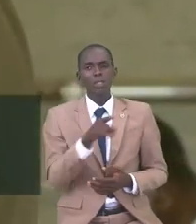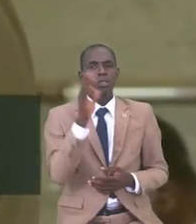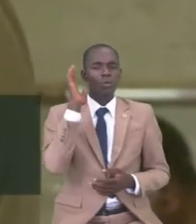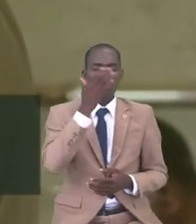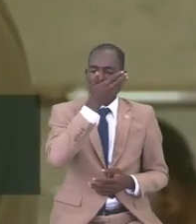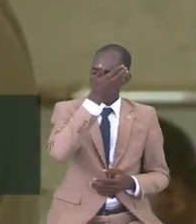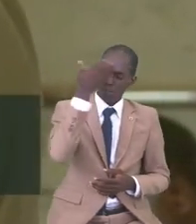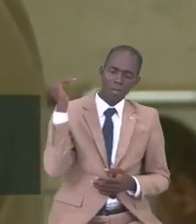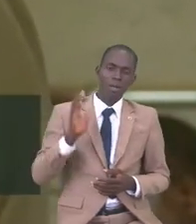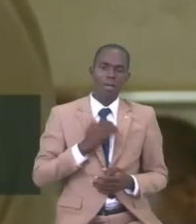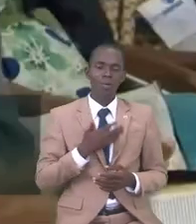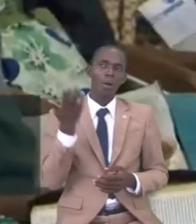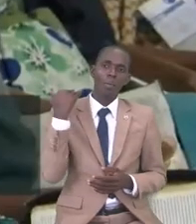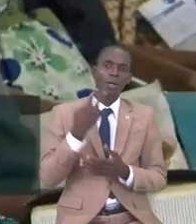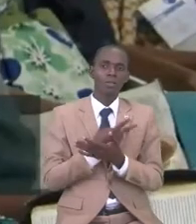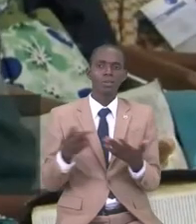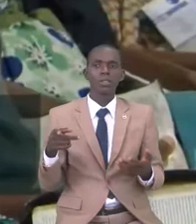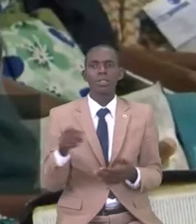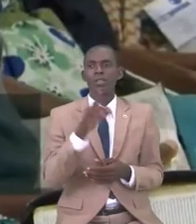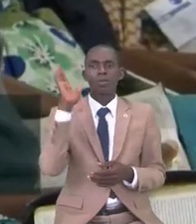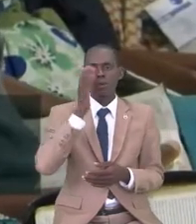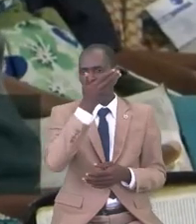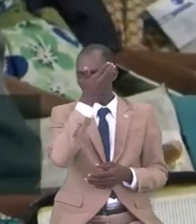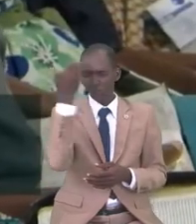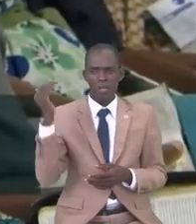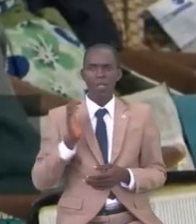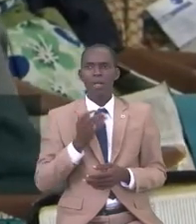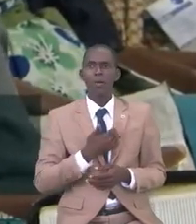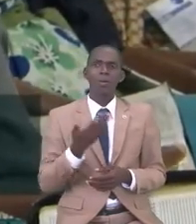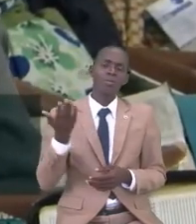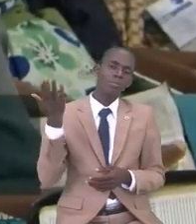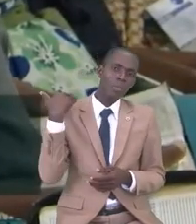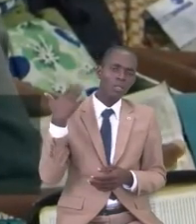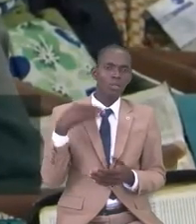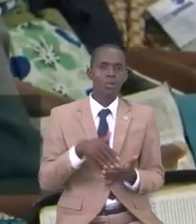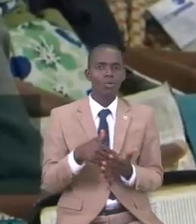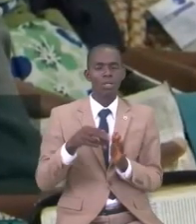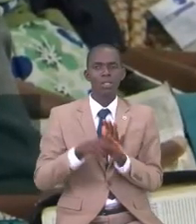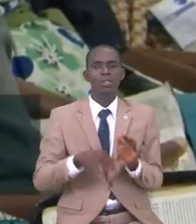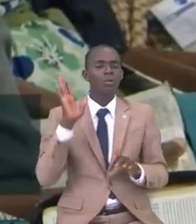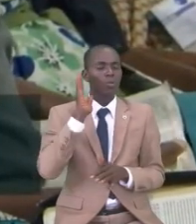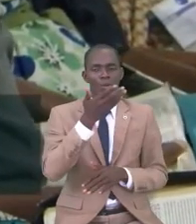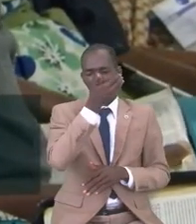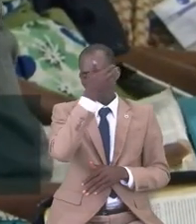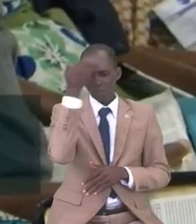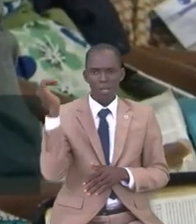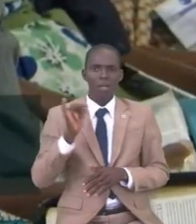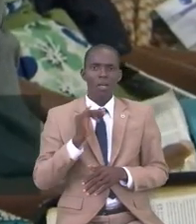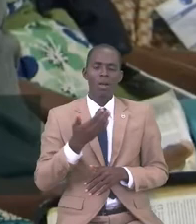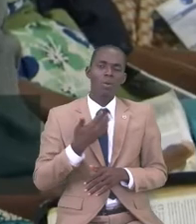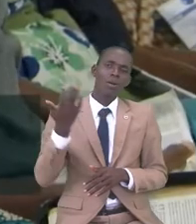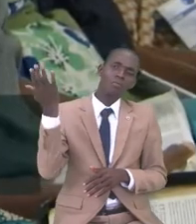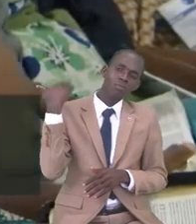past failure. They'll forget our past dormancy. They will forget our past dullness. They